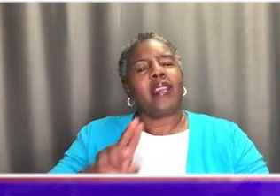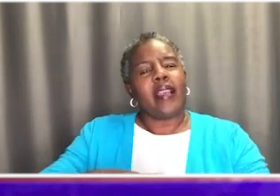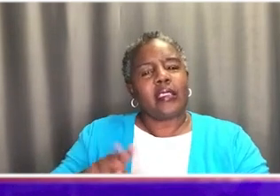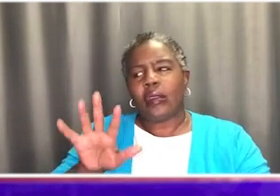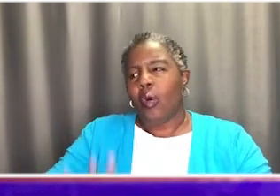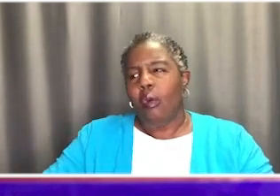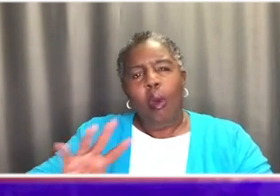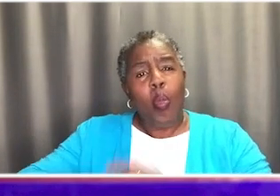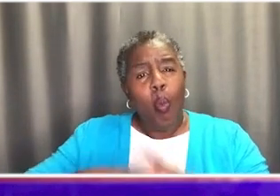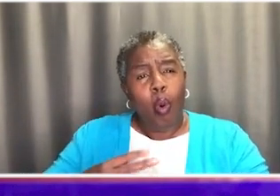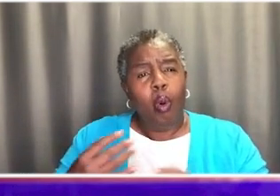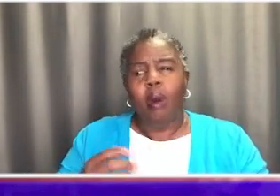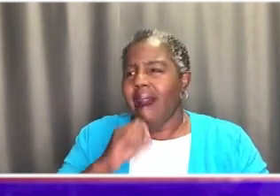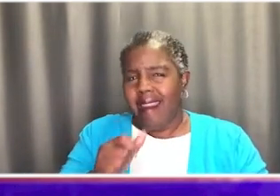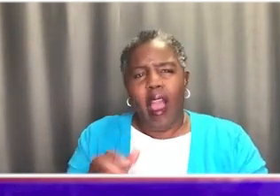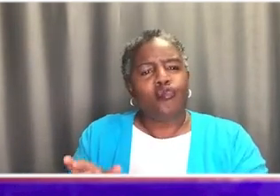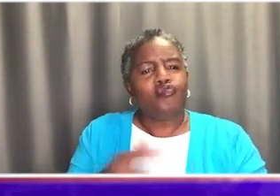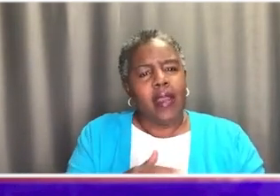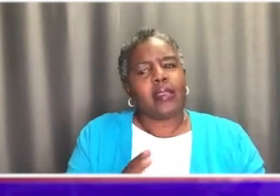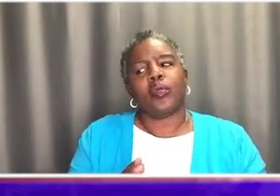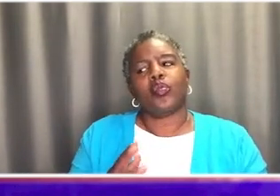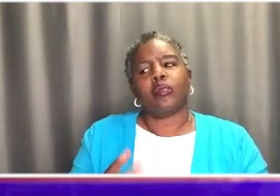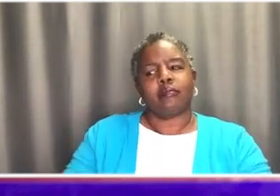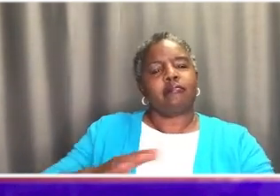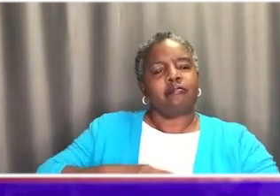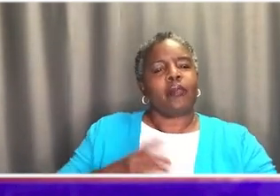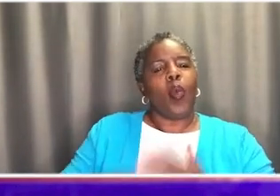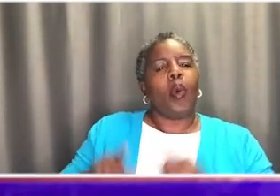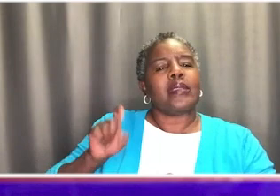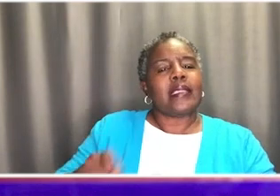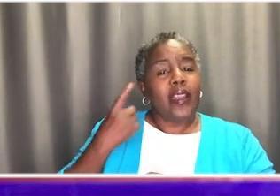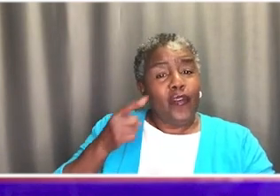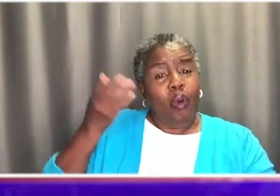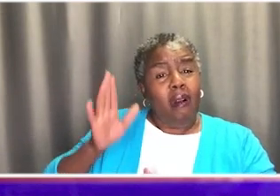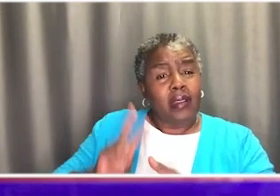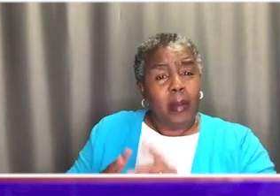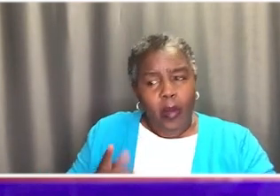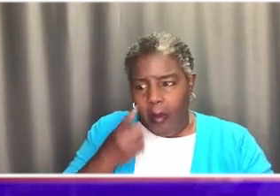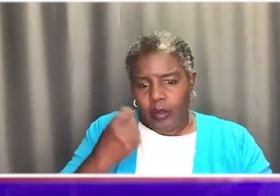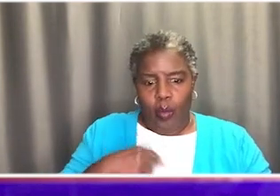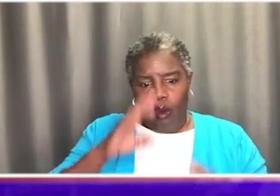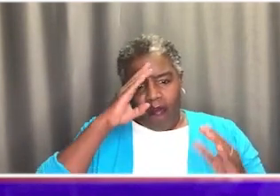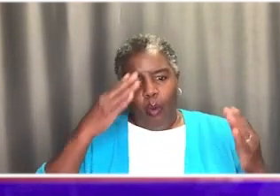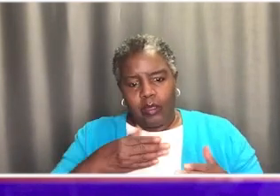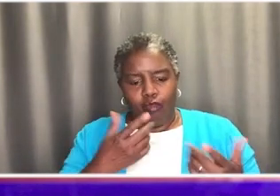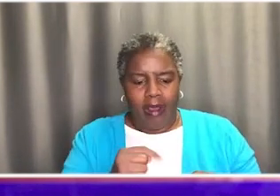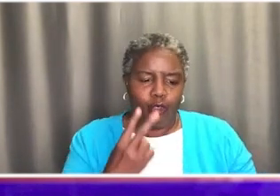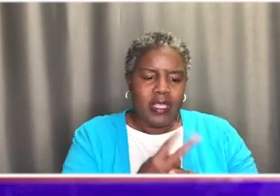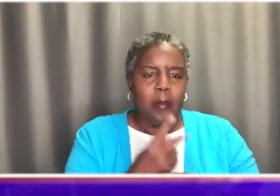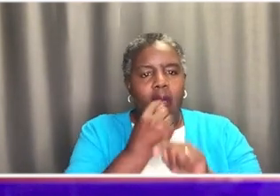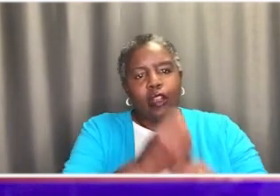not prepared to meet the need of God's people because we were focused on maintaining a